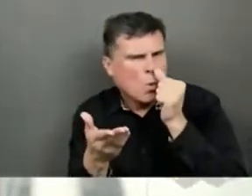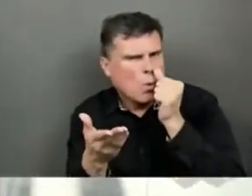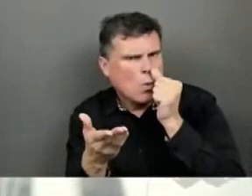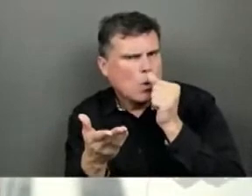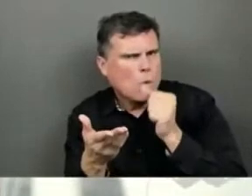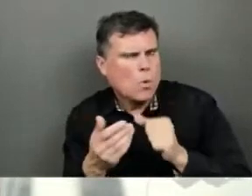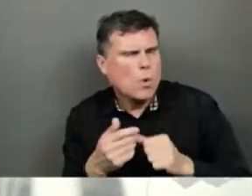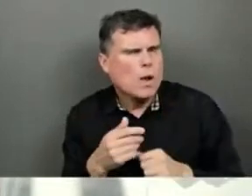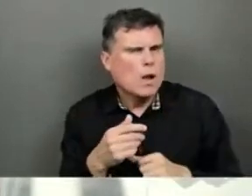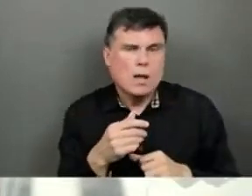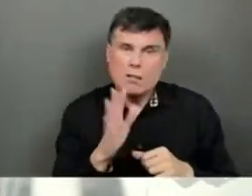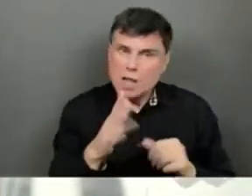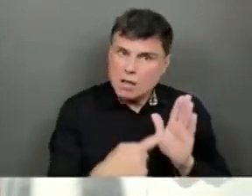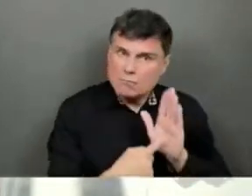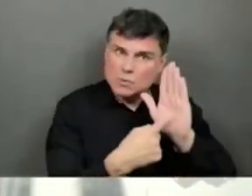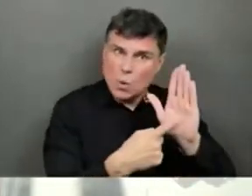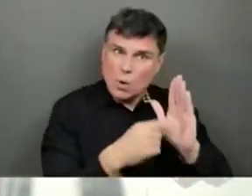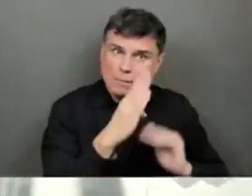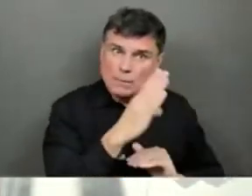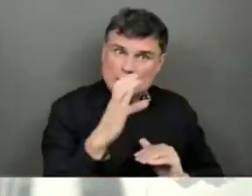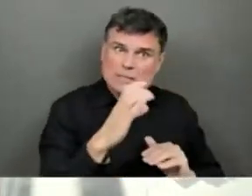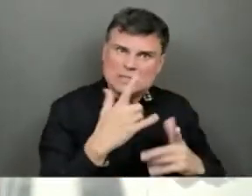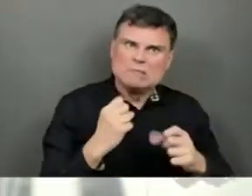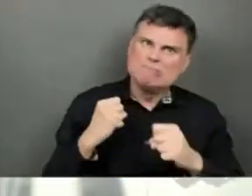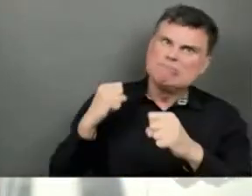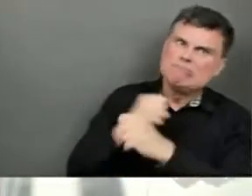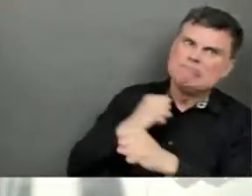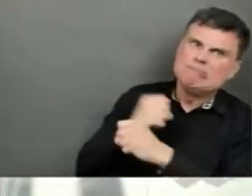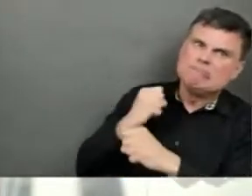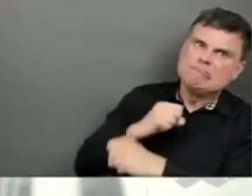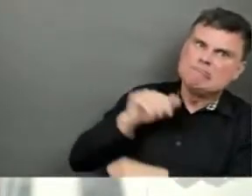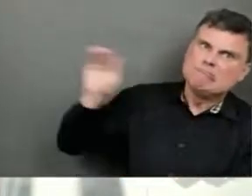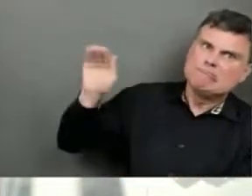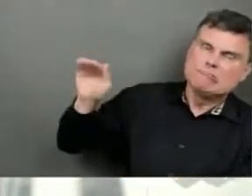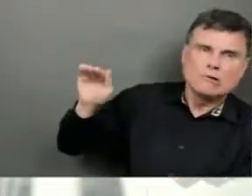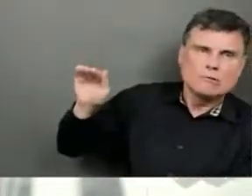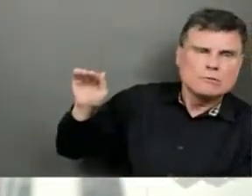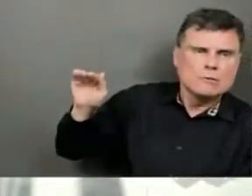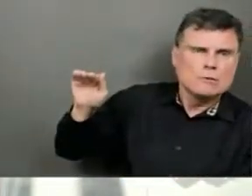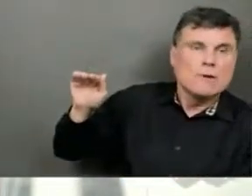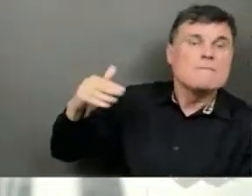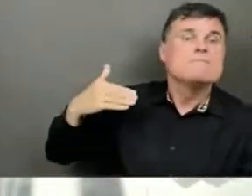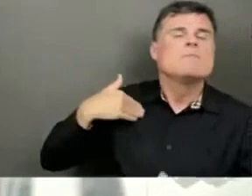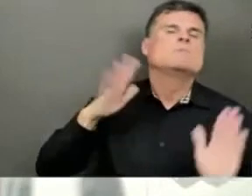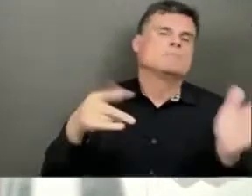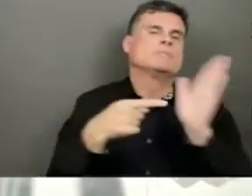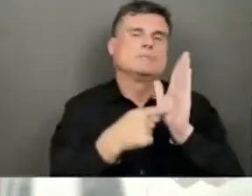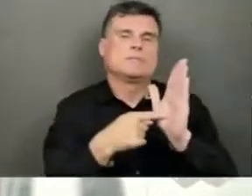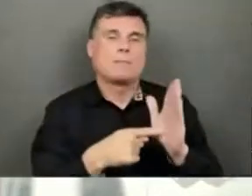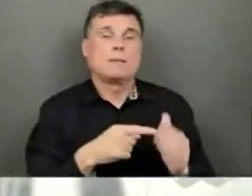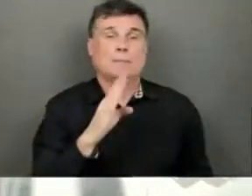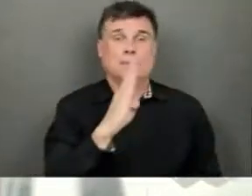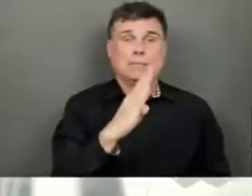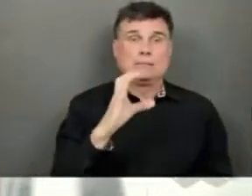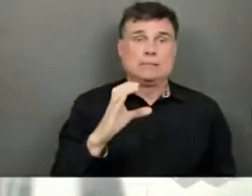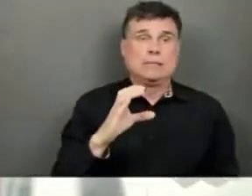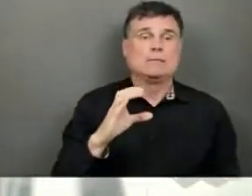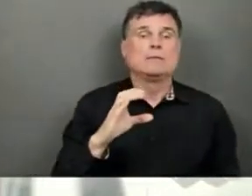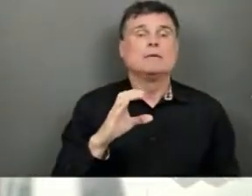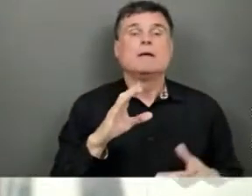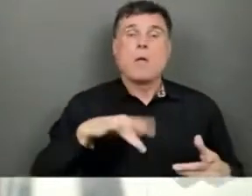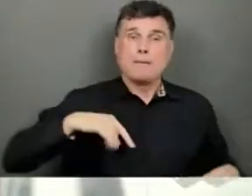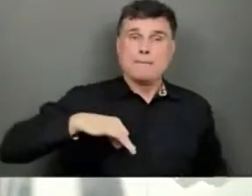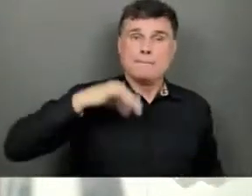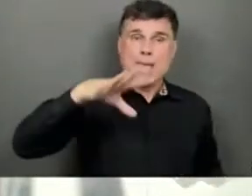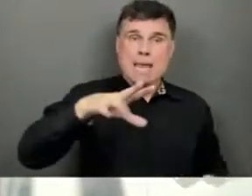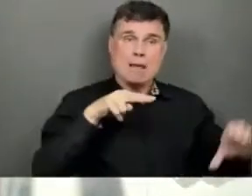BC's efforts to remove some services that were, like MRIs from the private system? And also, if you can you give